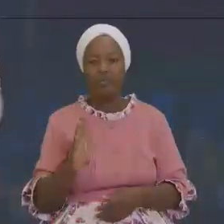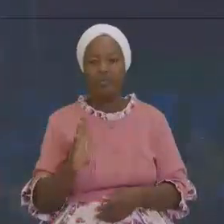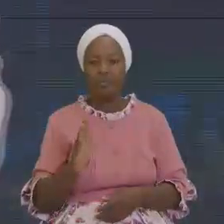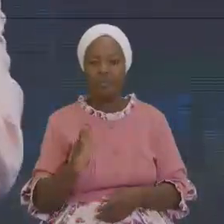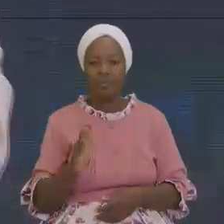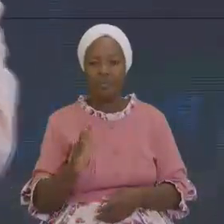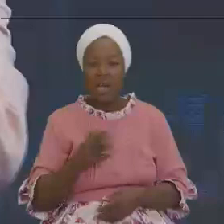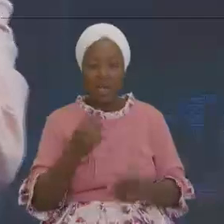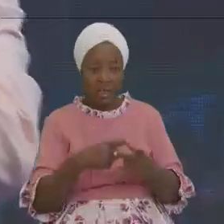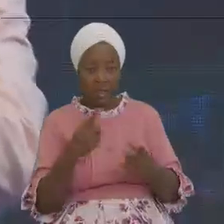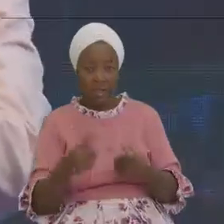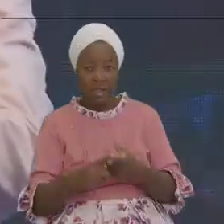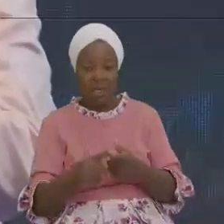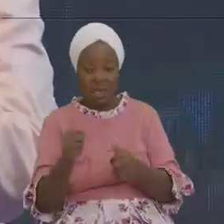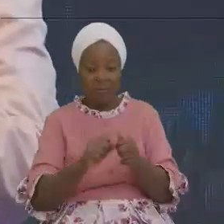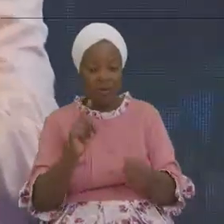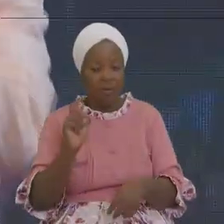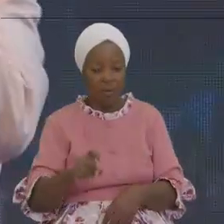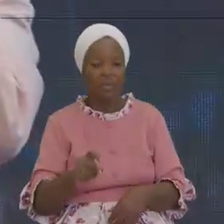And then everyone should accept this.